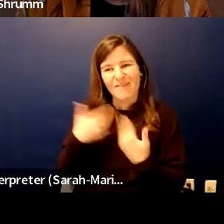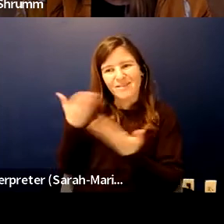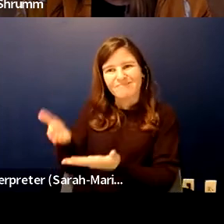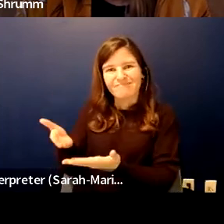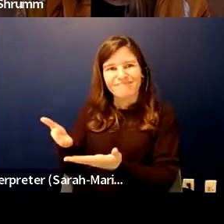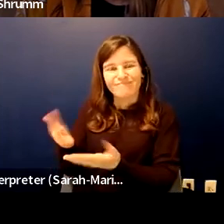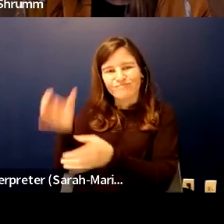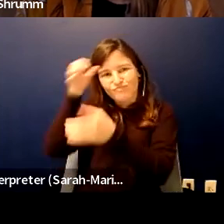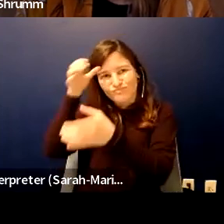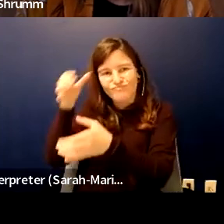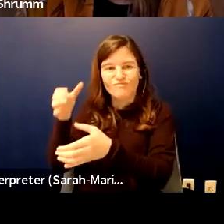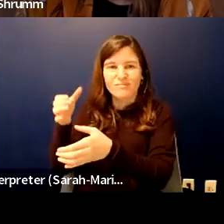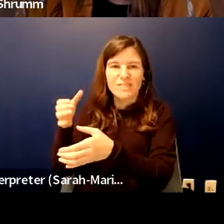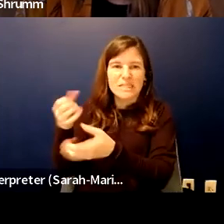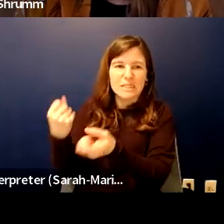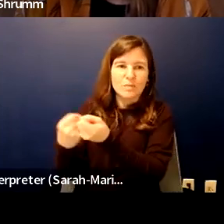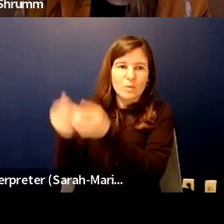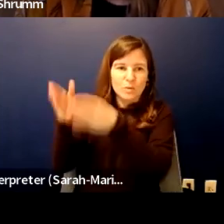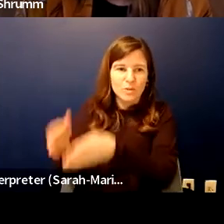community support.